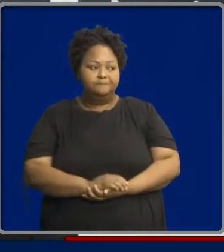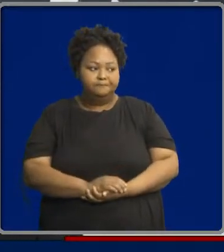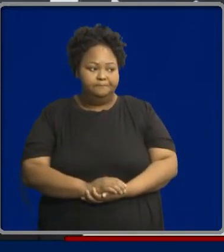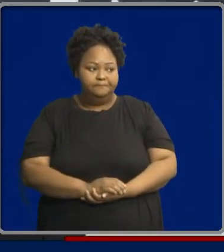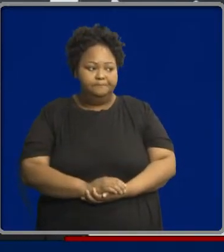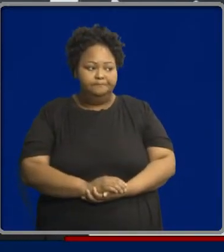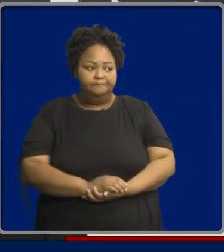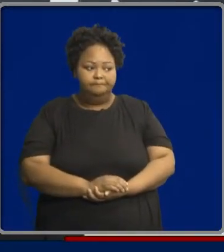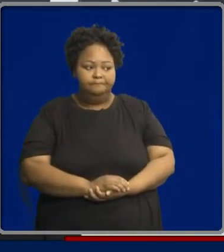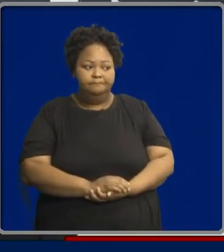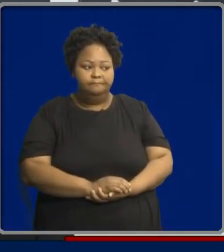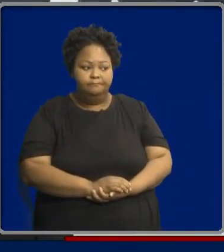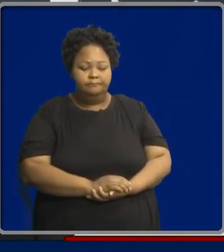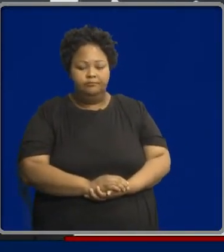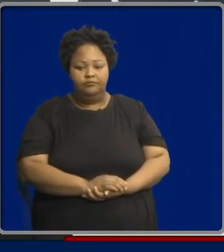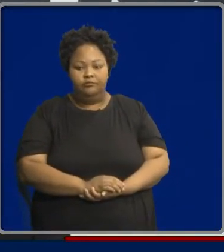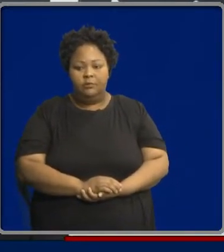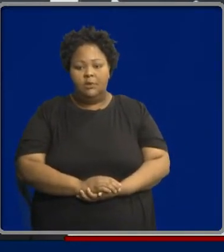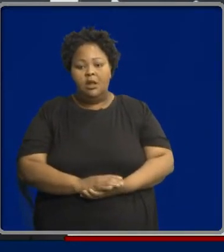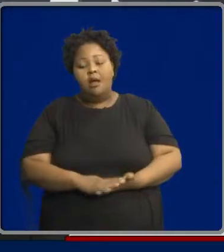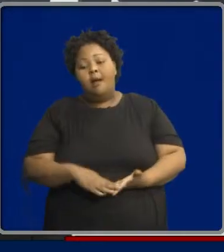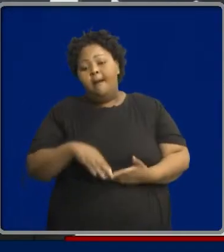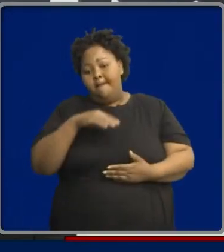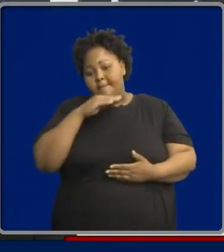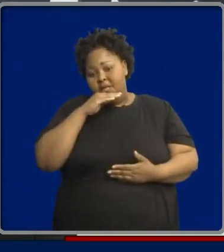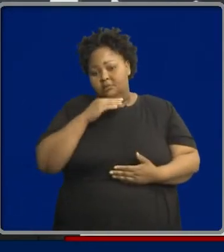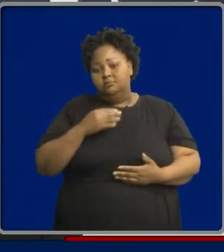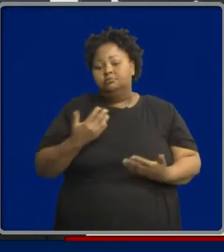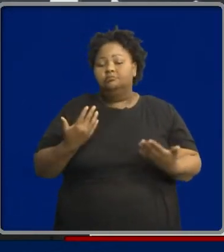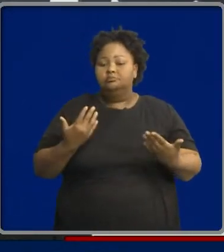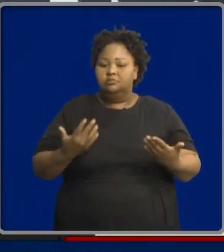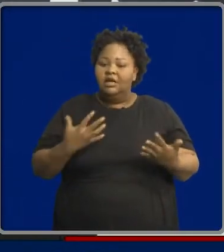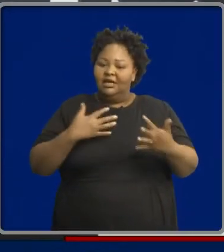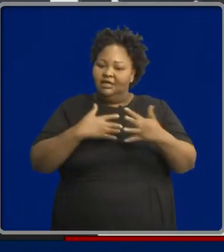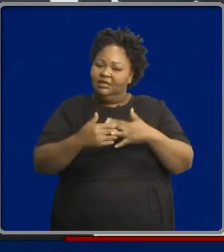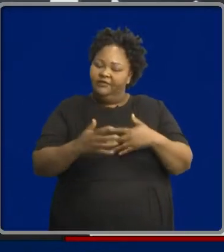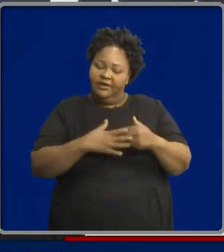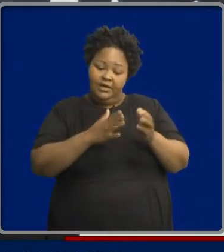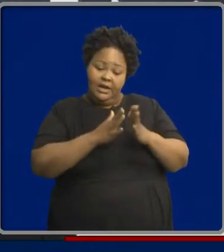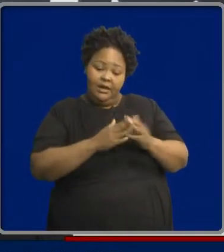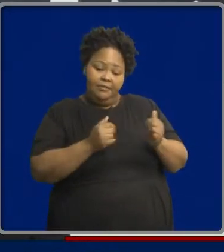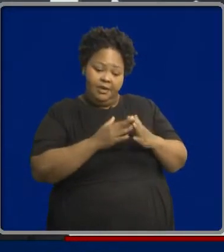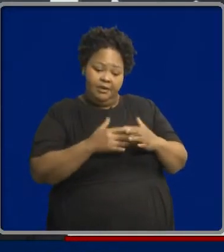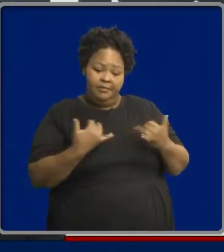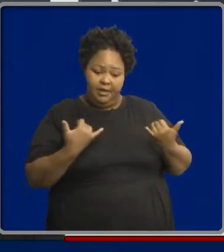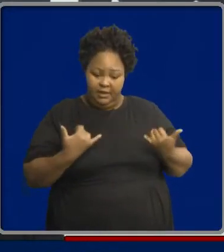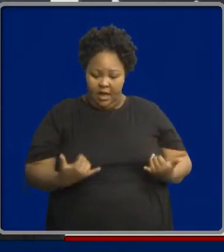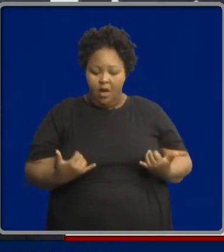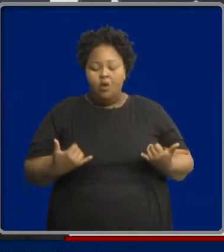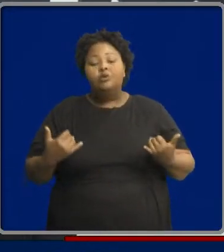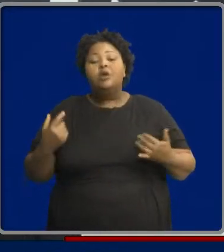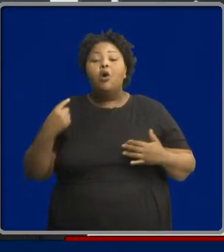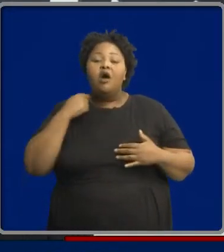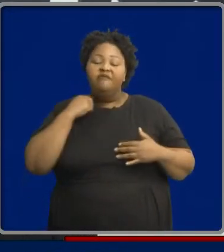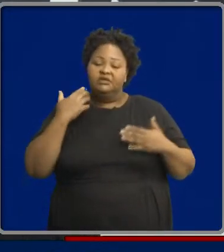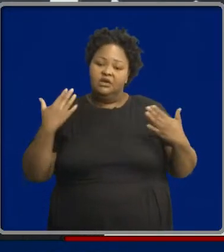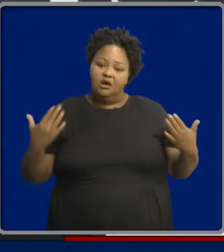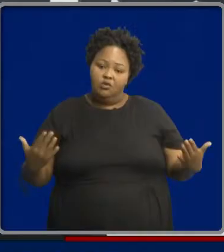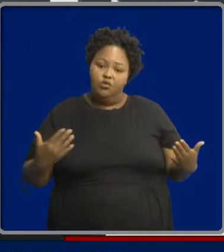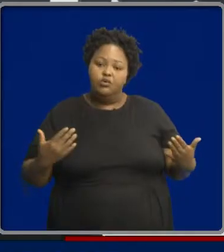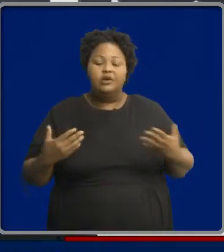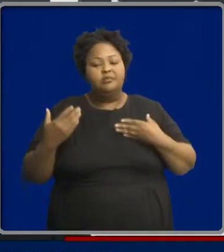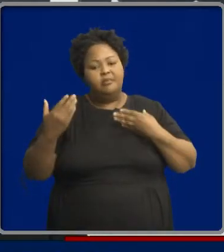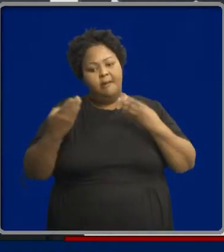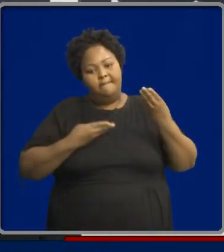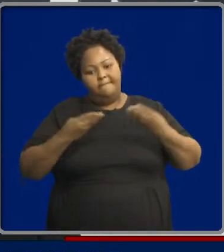will be a slowdown, job creation in our exports, in everything that we